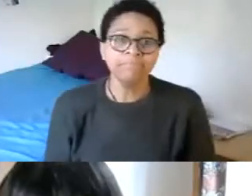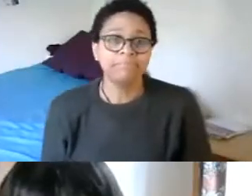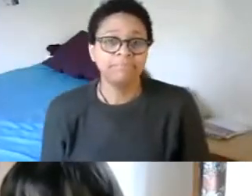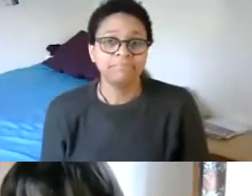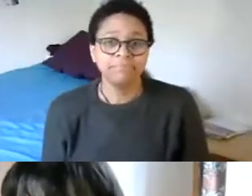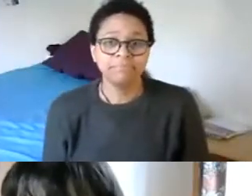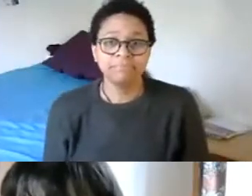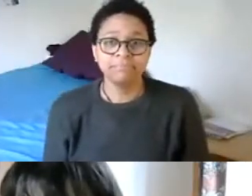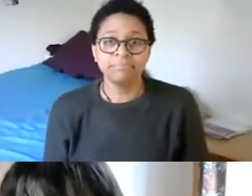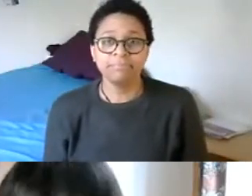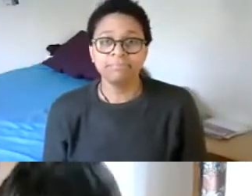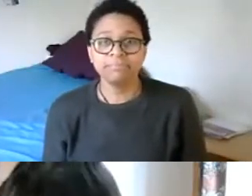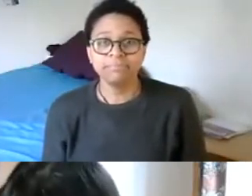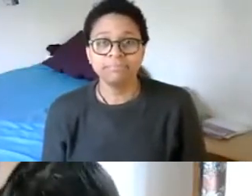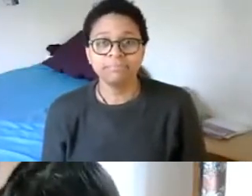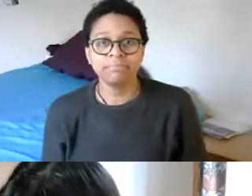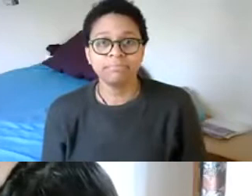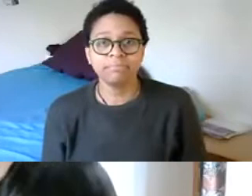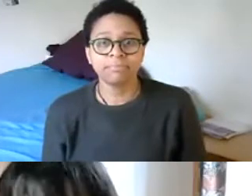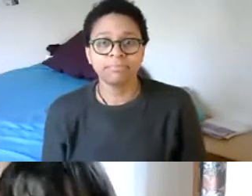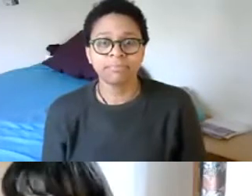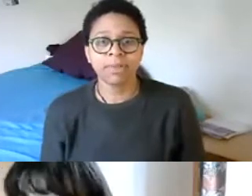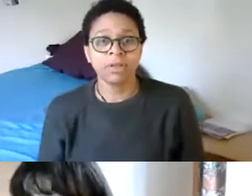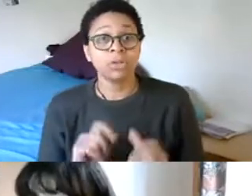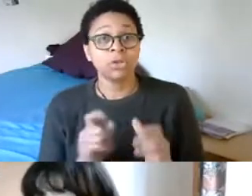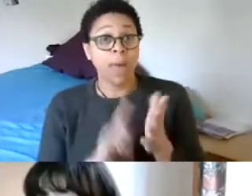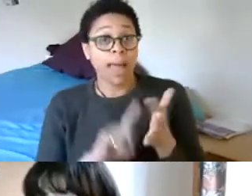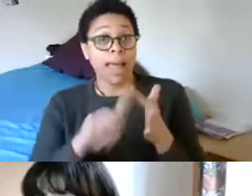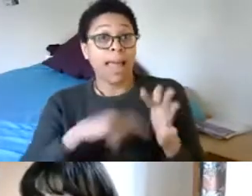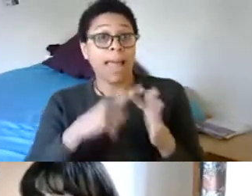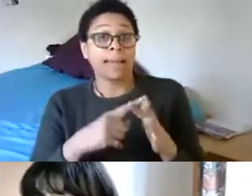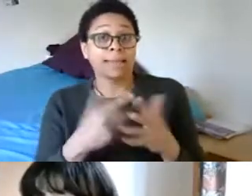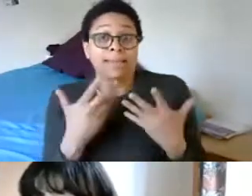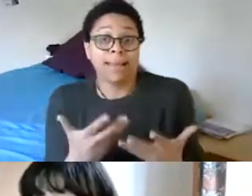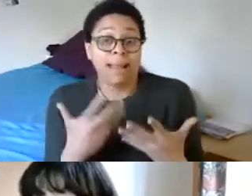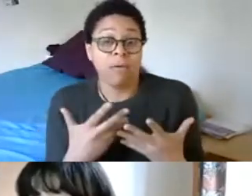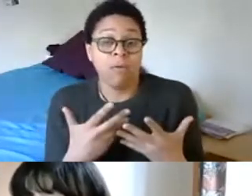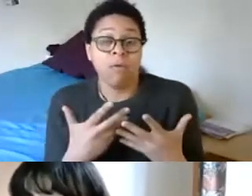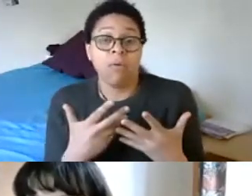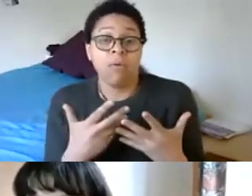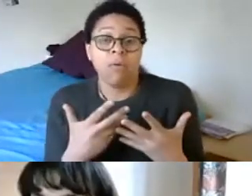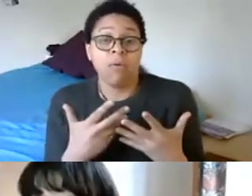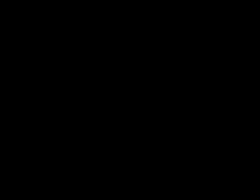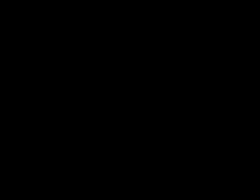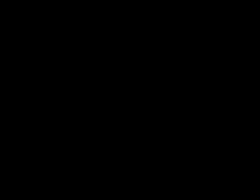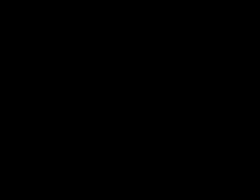Thank you very much. I will now just share my screen, so I will disappear and you will see the slides coming up.